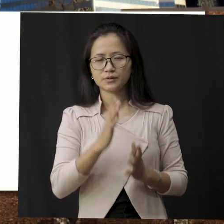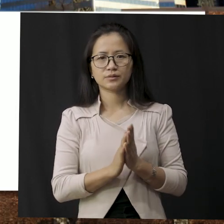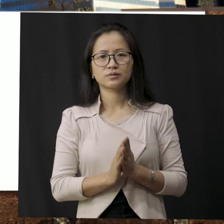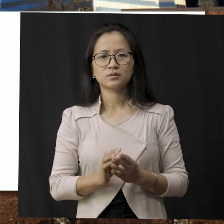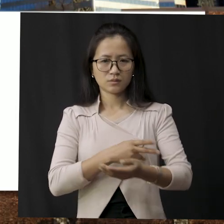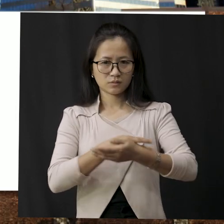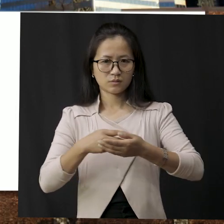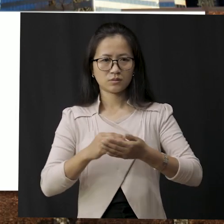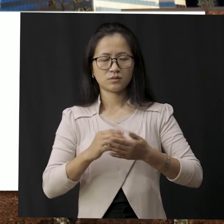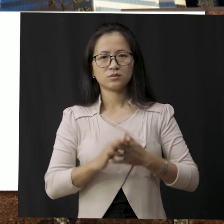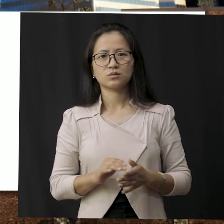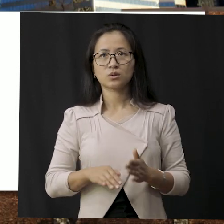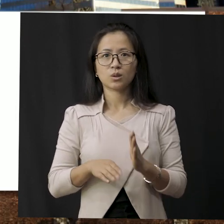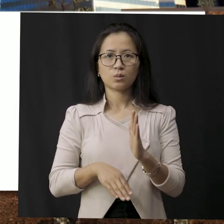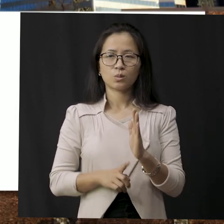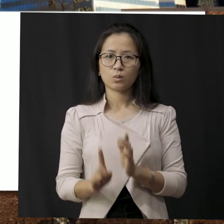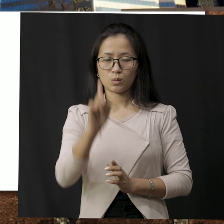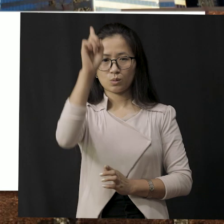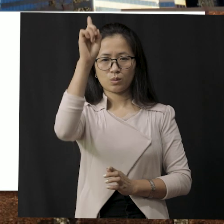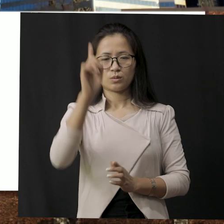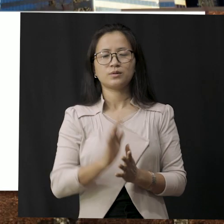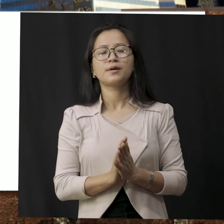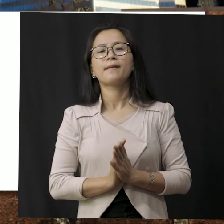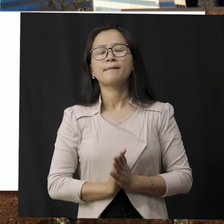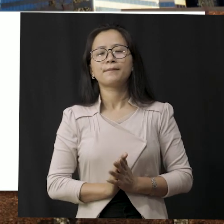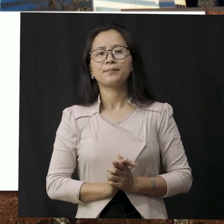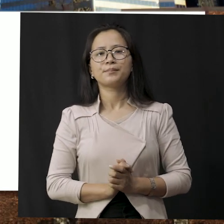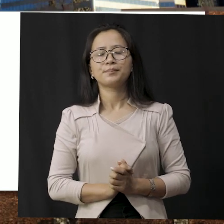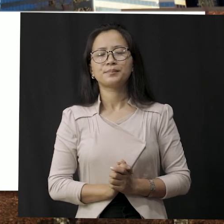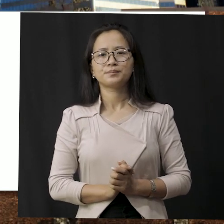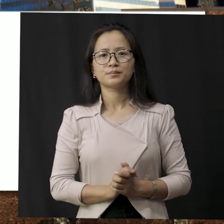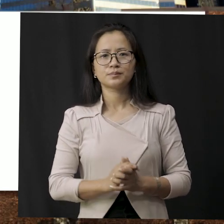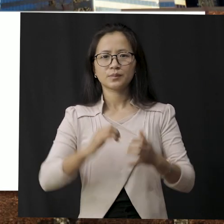you. The tall building that we see here, it is called skyscrapers.